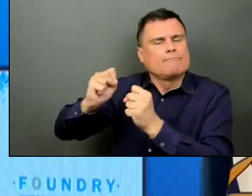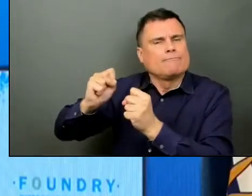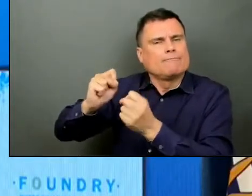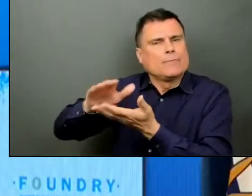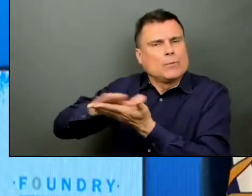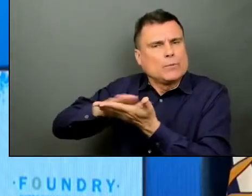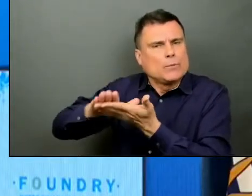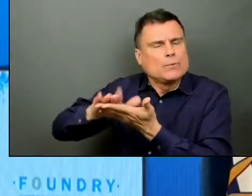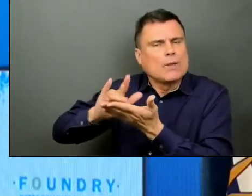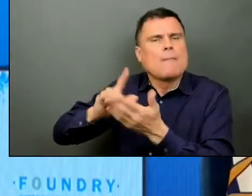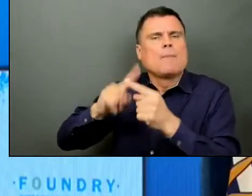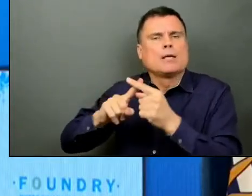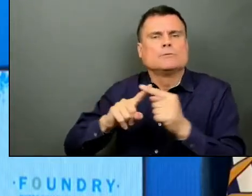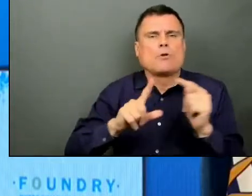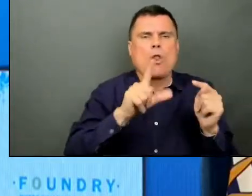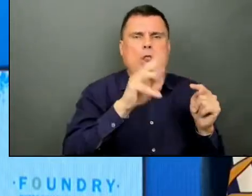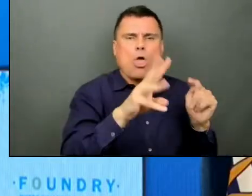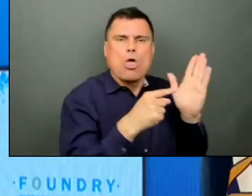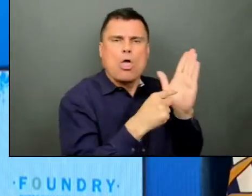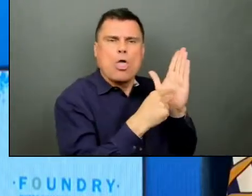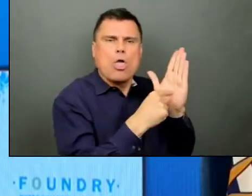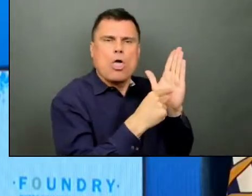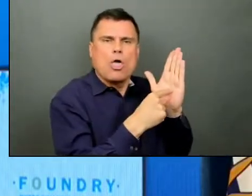move forward on those two particular issues?